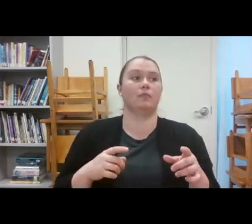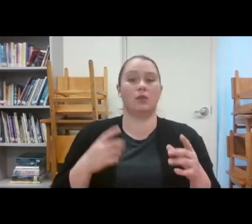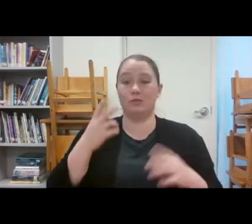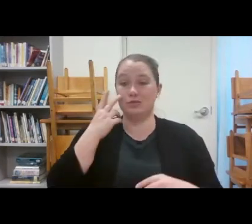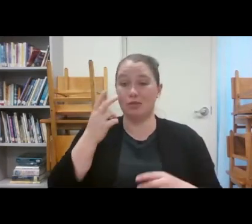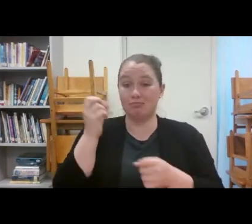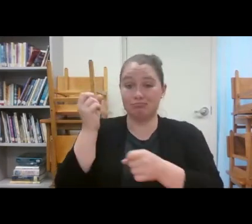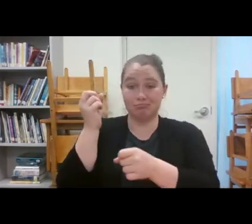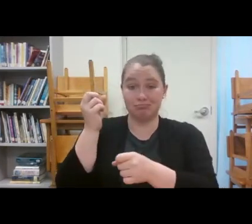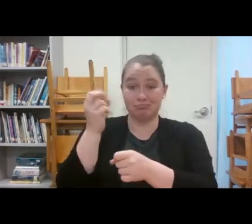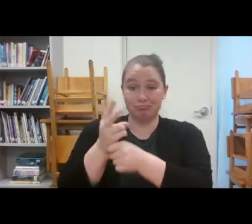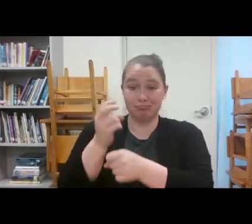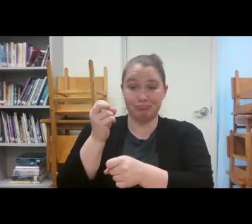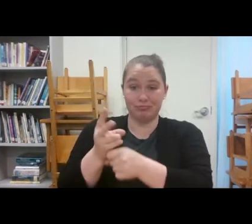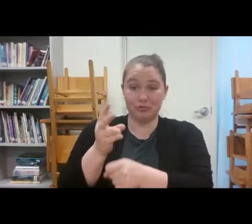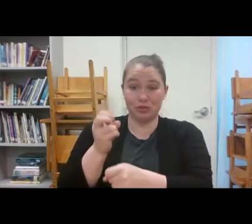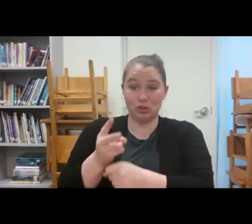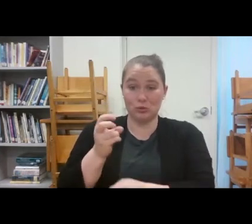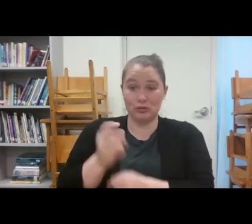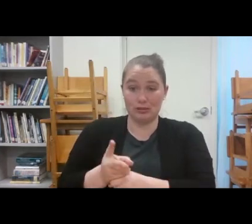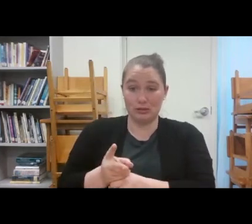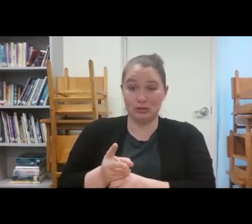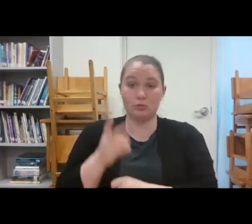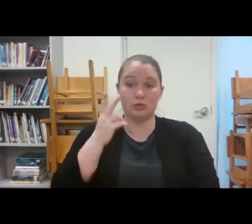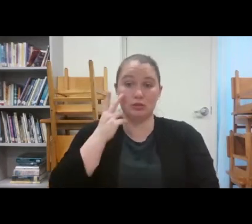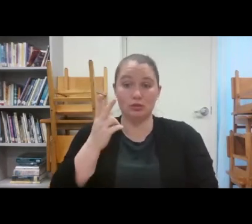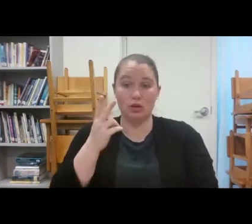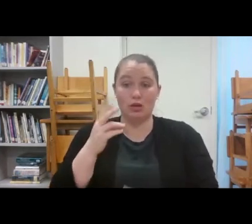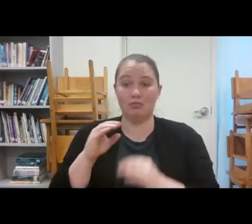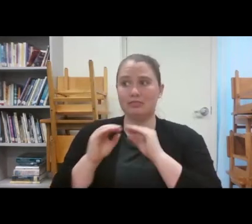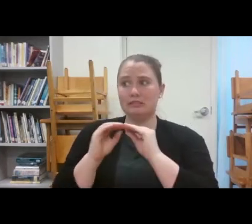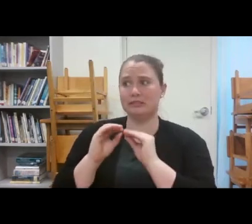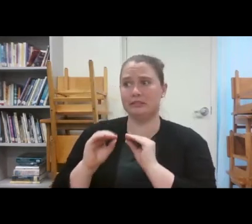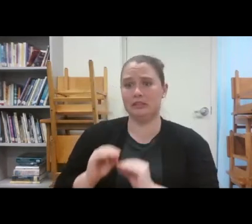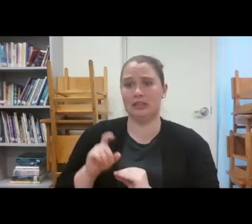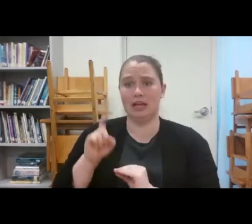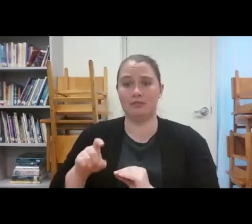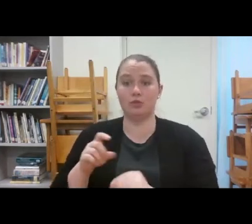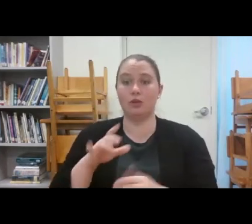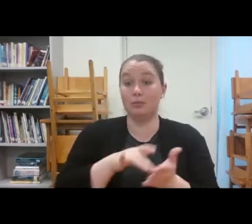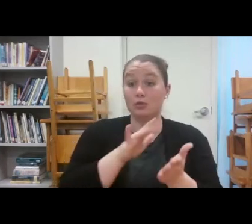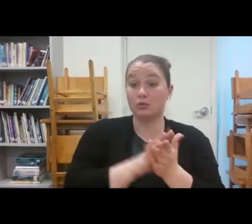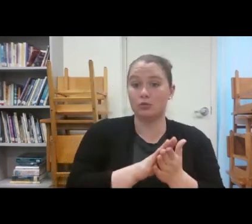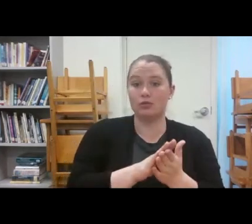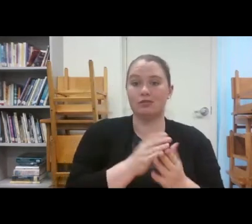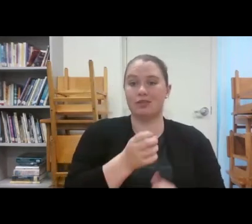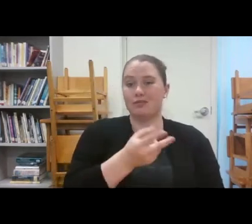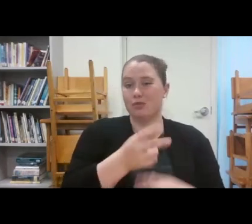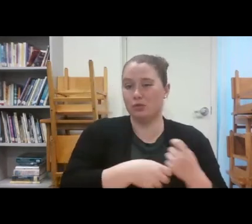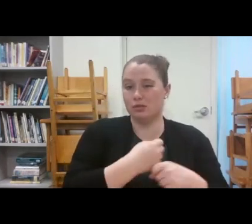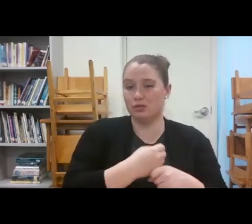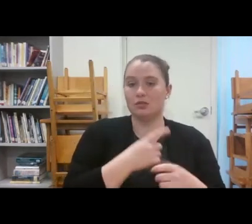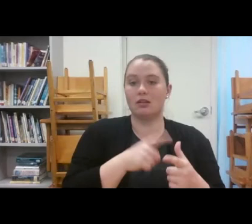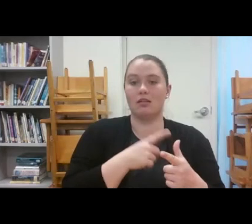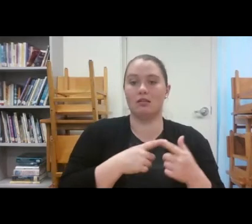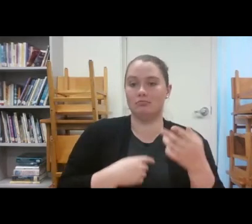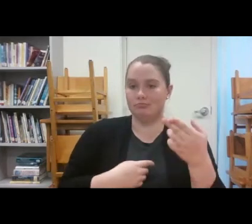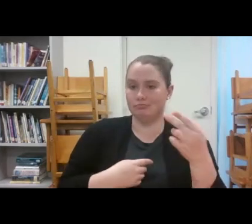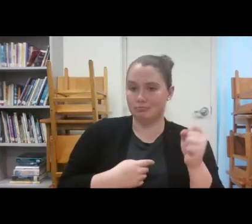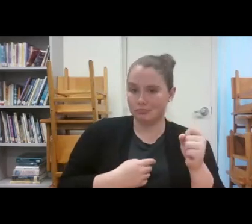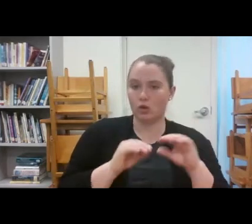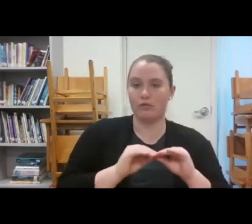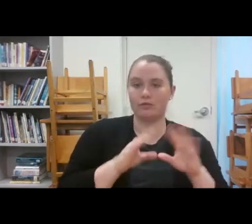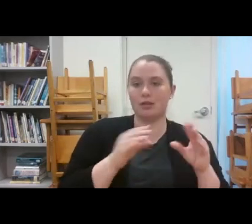2 years. Now, mind you, we were growing, and middle schools every few years, and then high schools obviously are